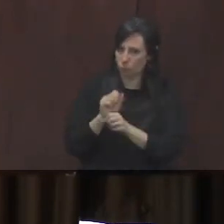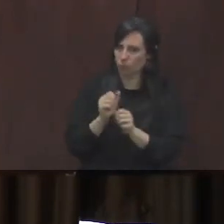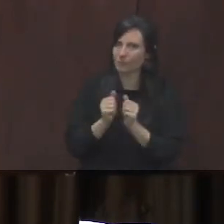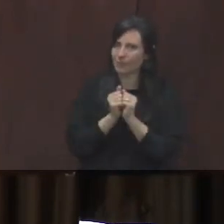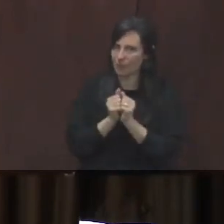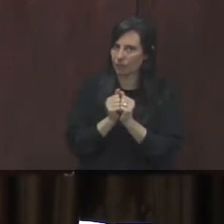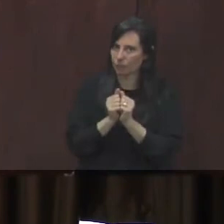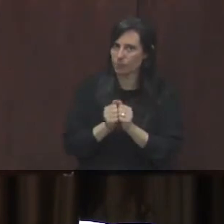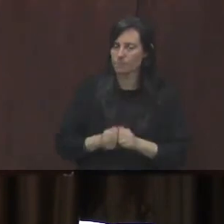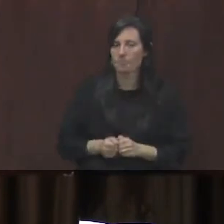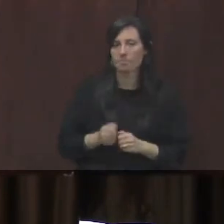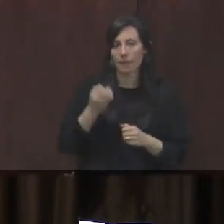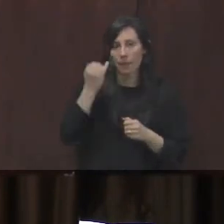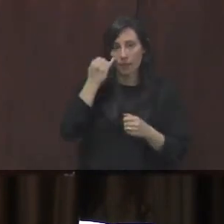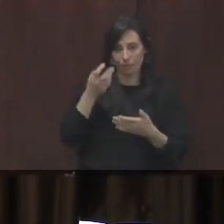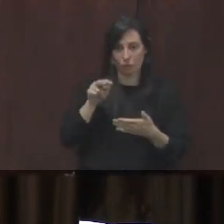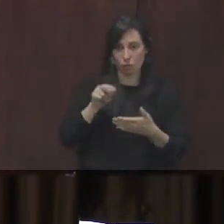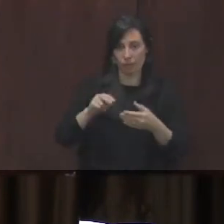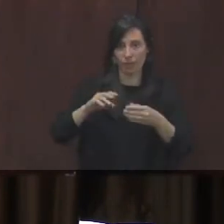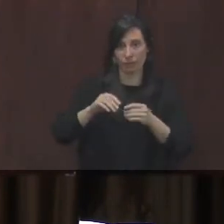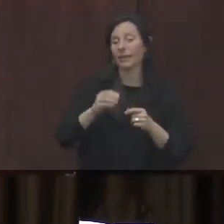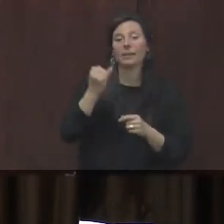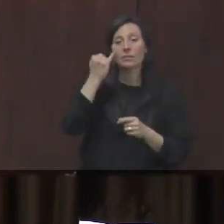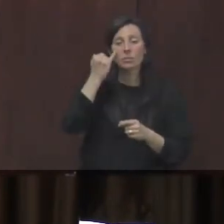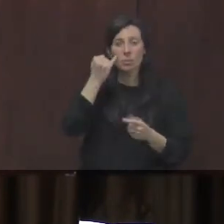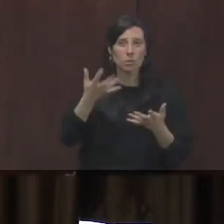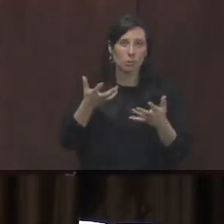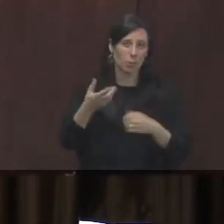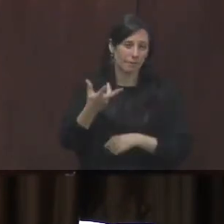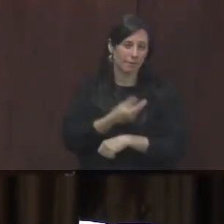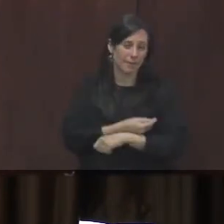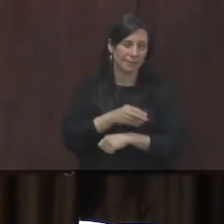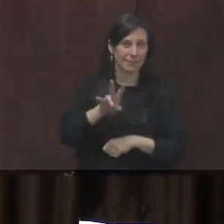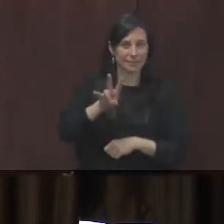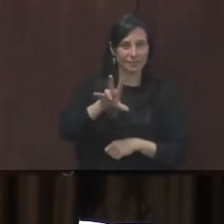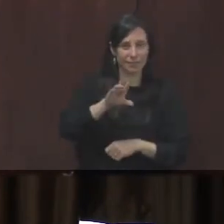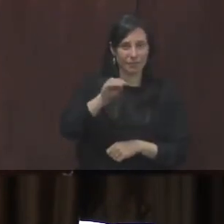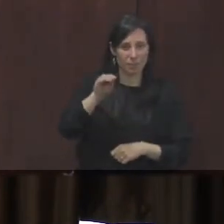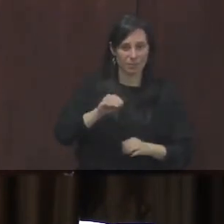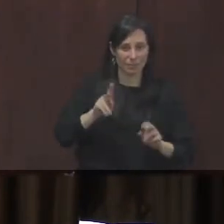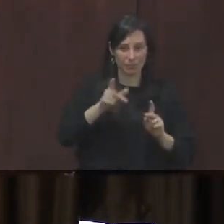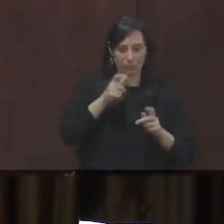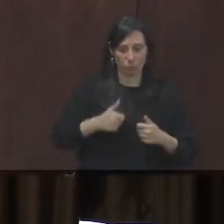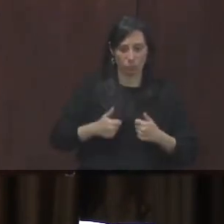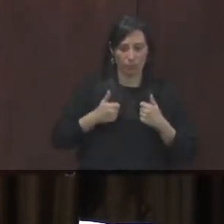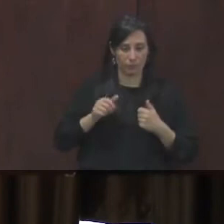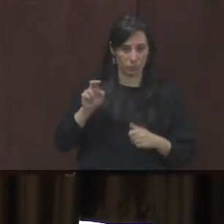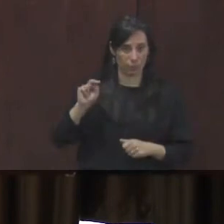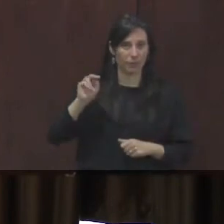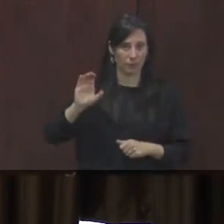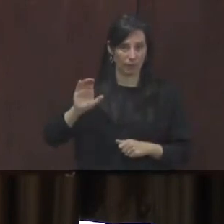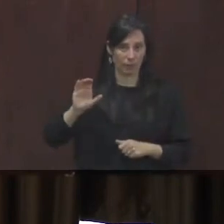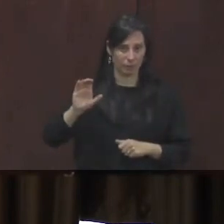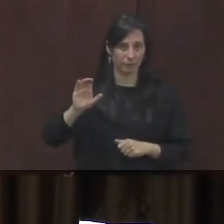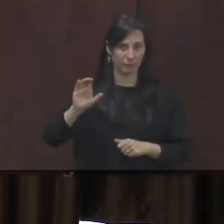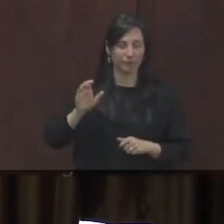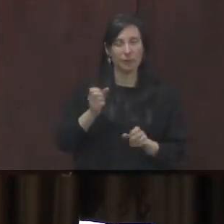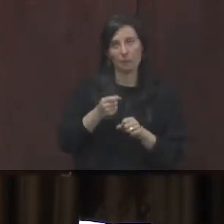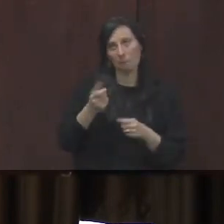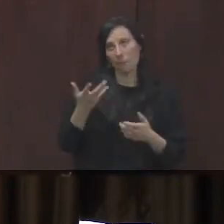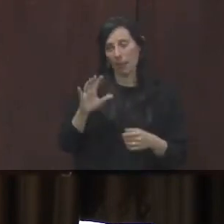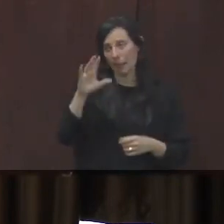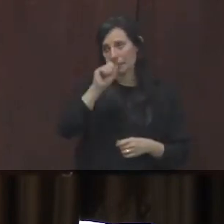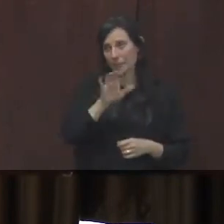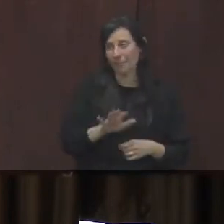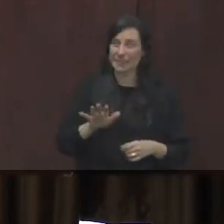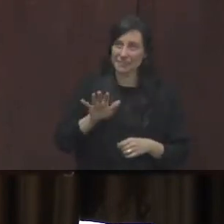look at the total numbers, if we want to vaccinate 70% of the state of North Carolina, and we do a ballpark estimate of that, that's 7